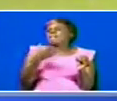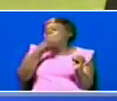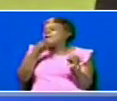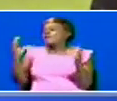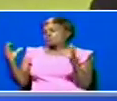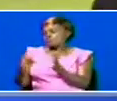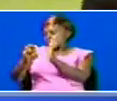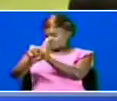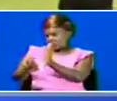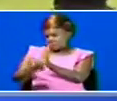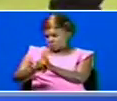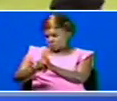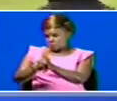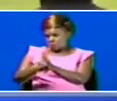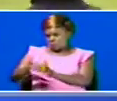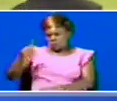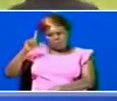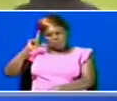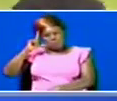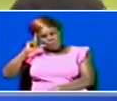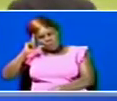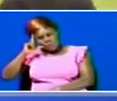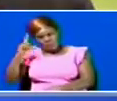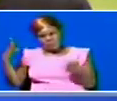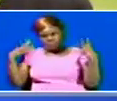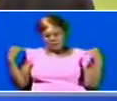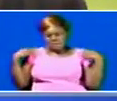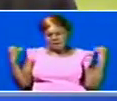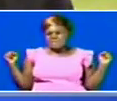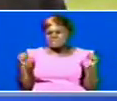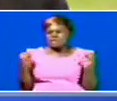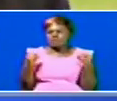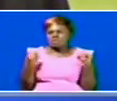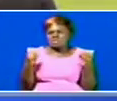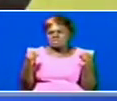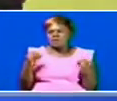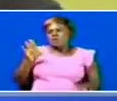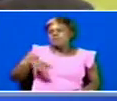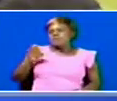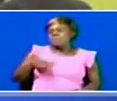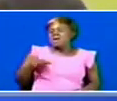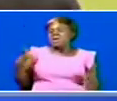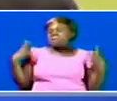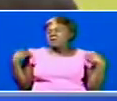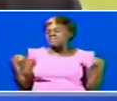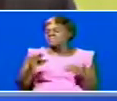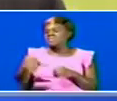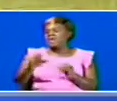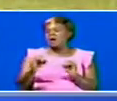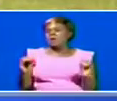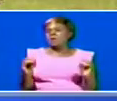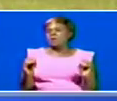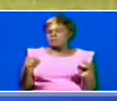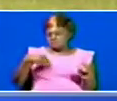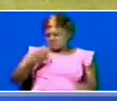team, for example, have been in a residential build-up high-altitude training in Nanyuki. The women didn't go for that. In fact, it